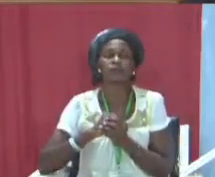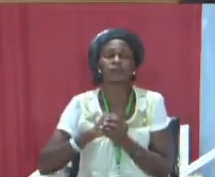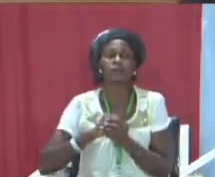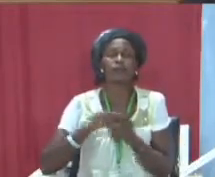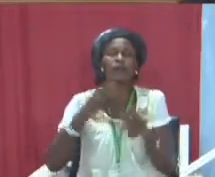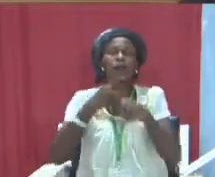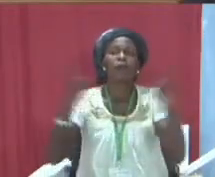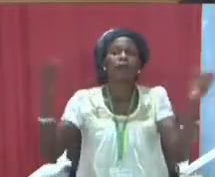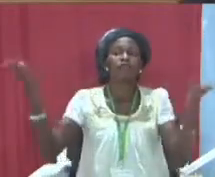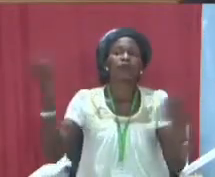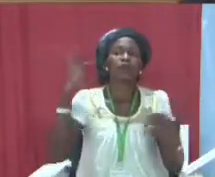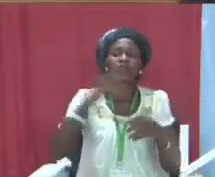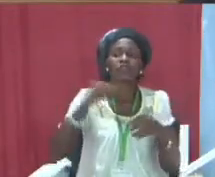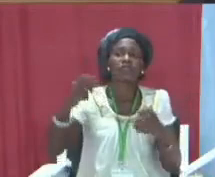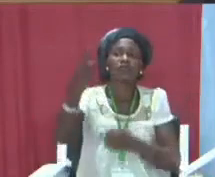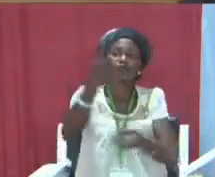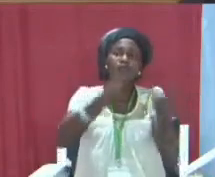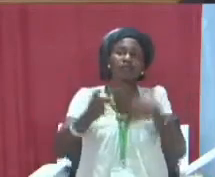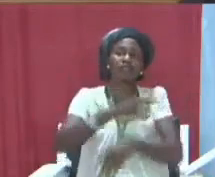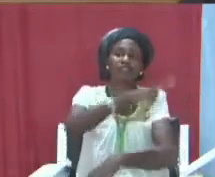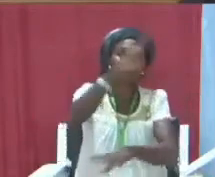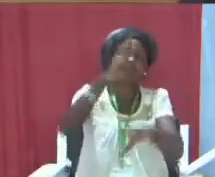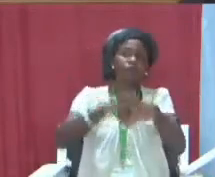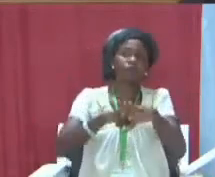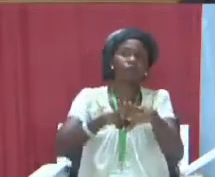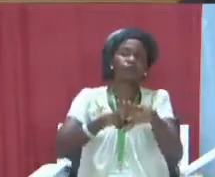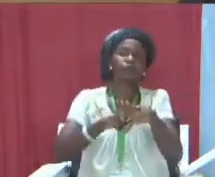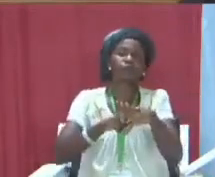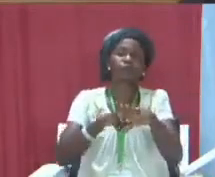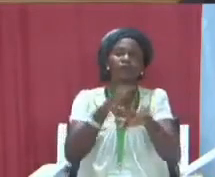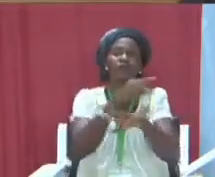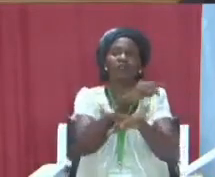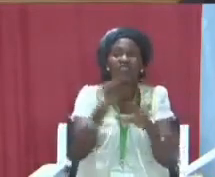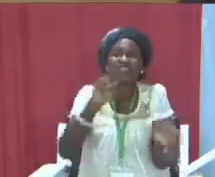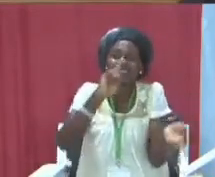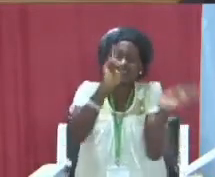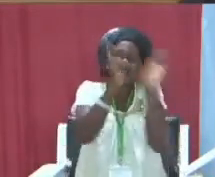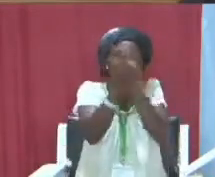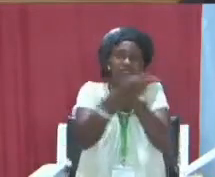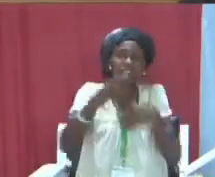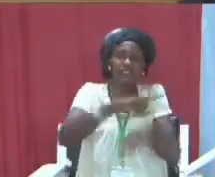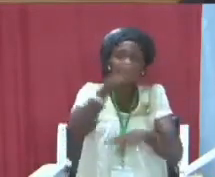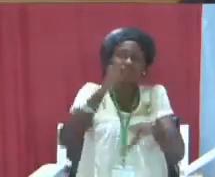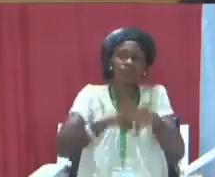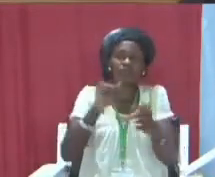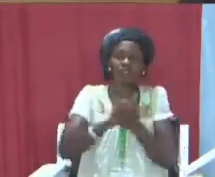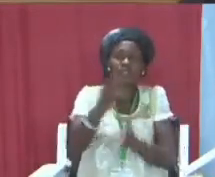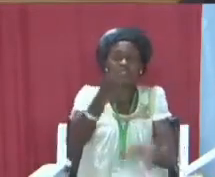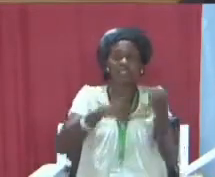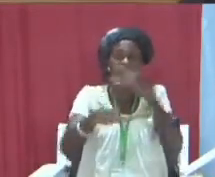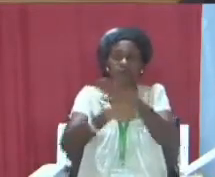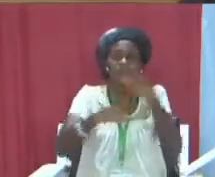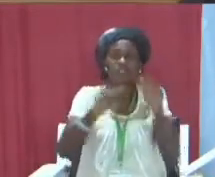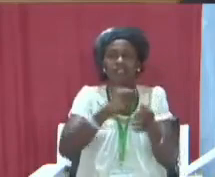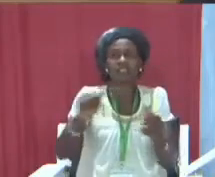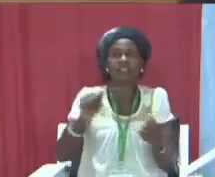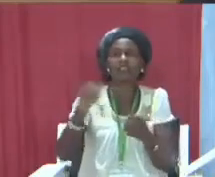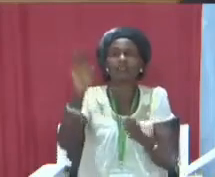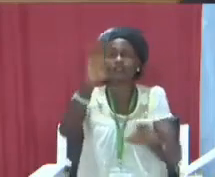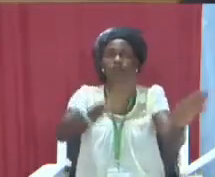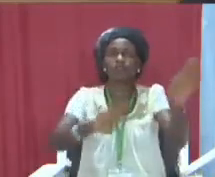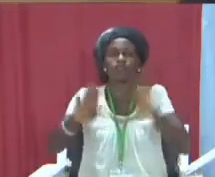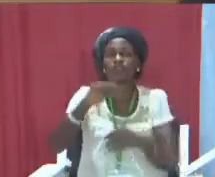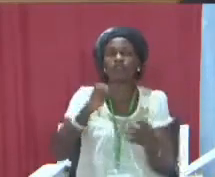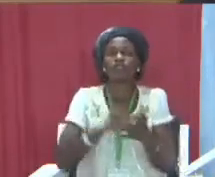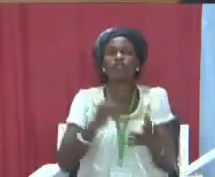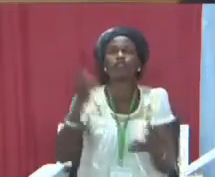But there was a godly nation, a repentant nation that came under a siege.